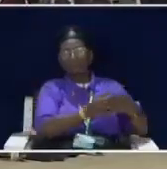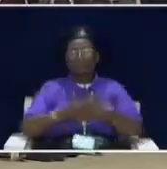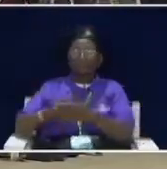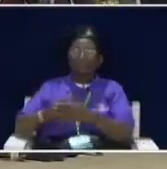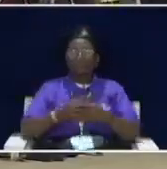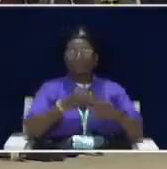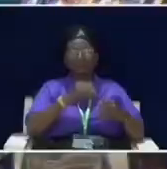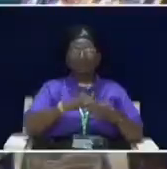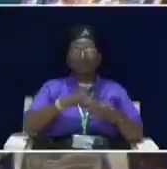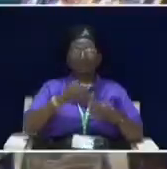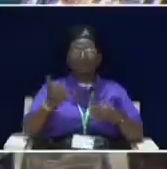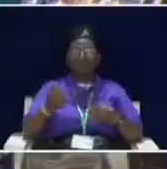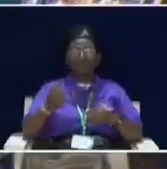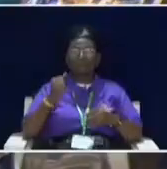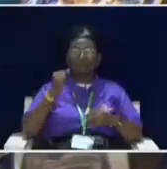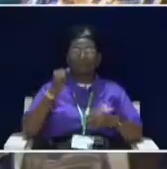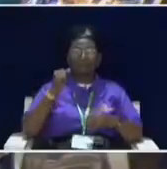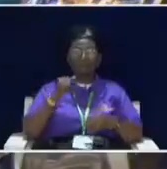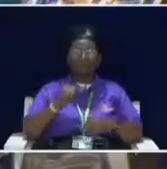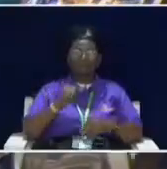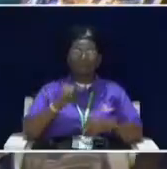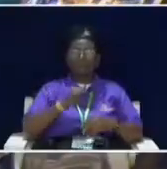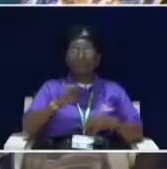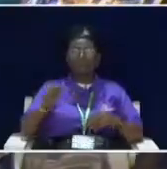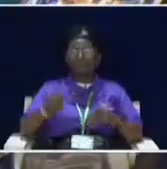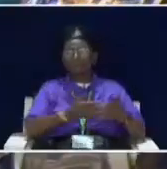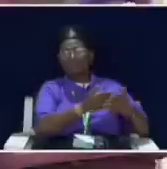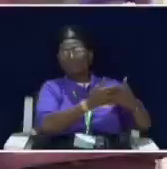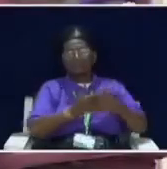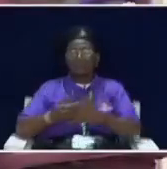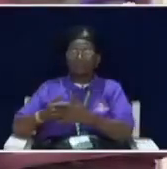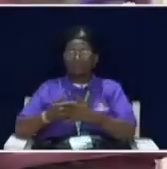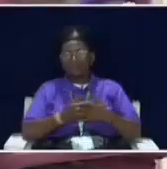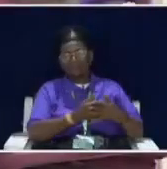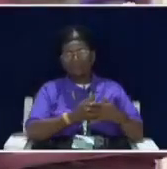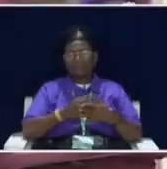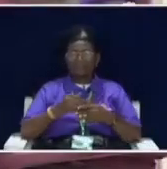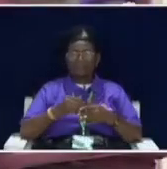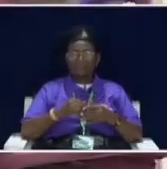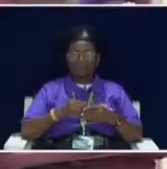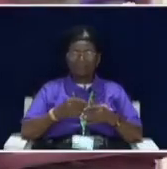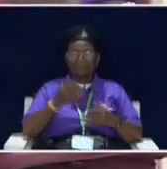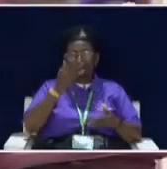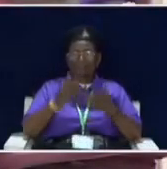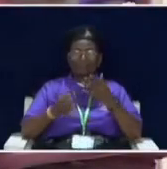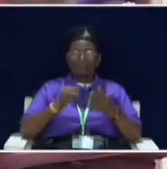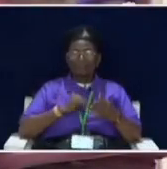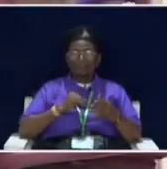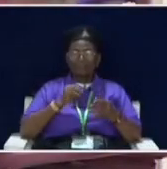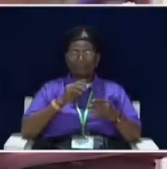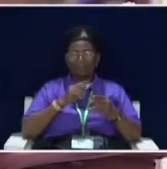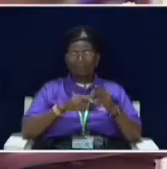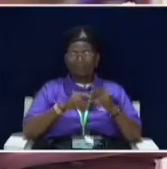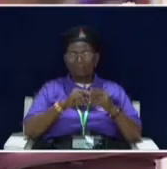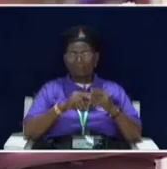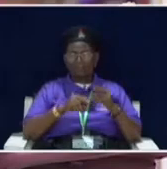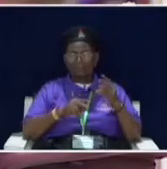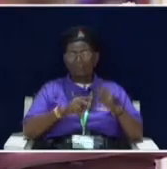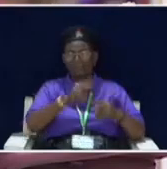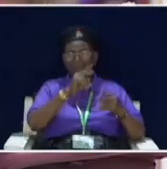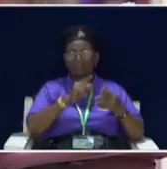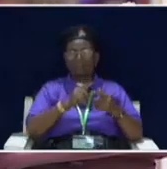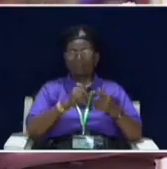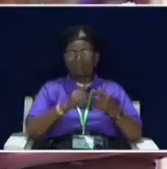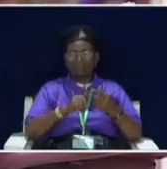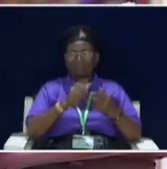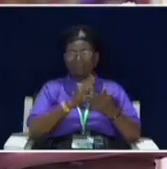ọmọ, ọwọ́ kejì ó tún gbọ́ ọmọ kejì náà dání. May I prophesy to someone tonight? Kí n sọ tẹ́lẹ̀ sínú ayé ẹnìkan ní